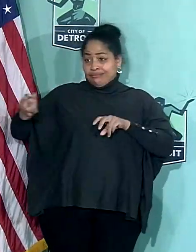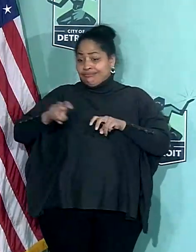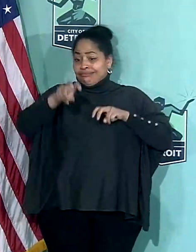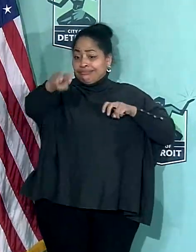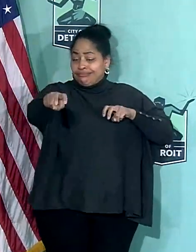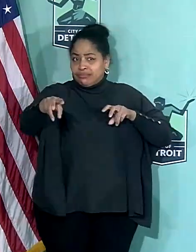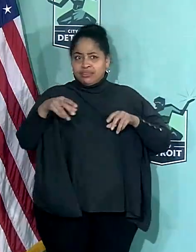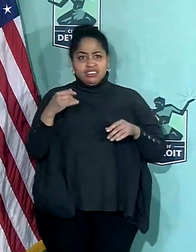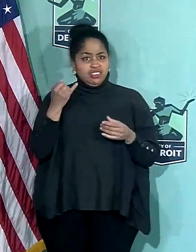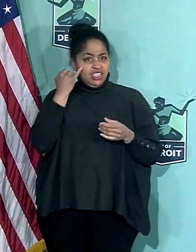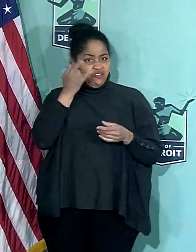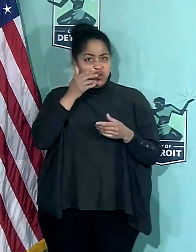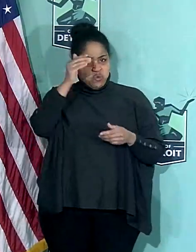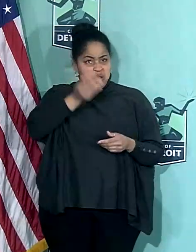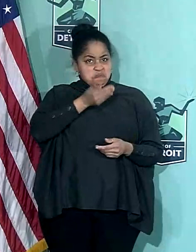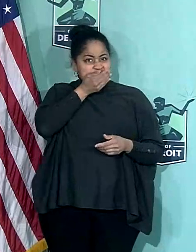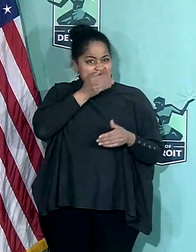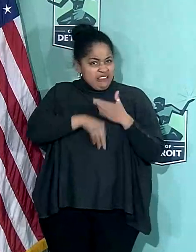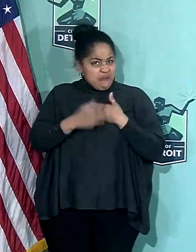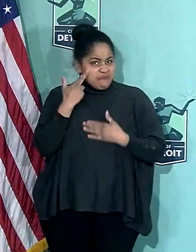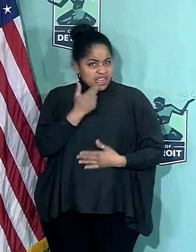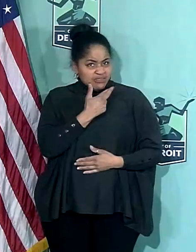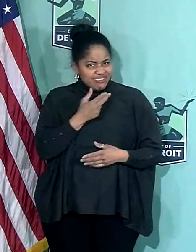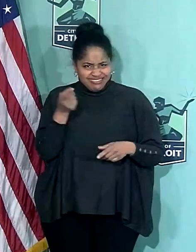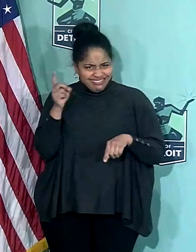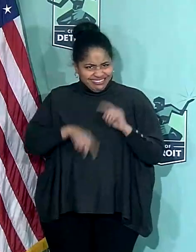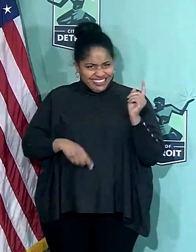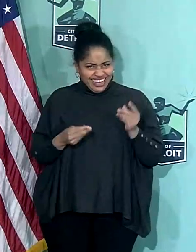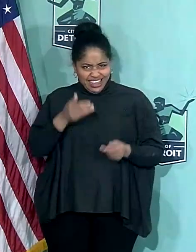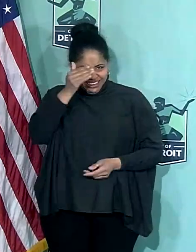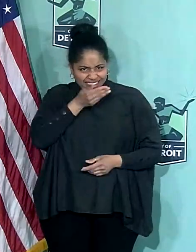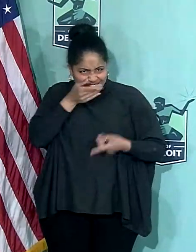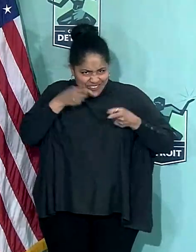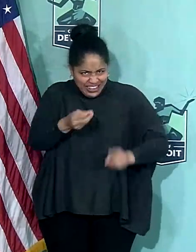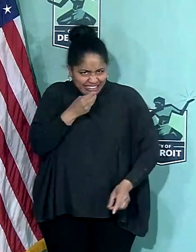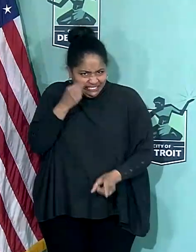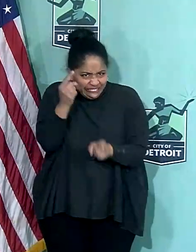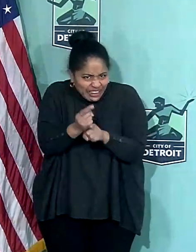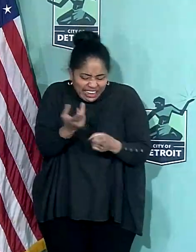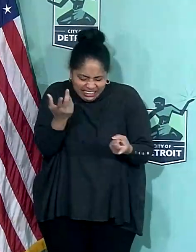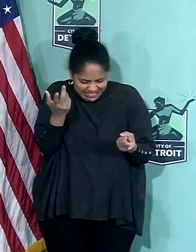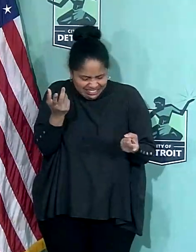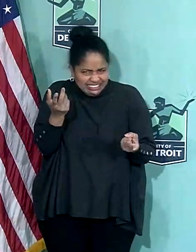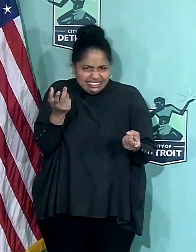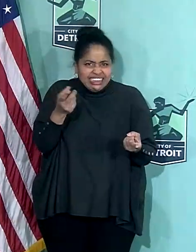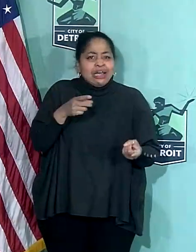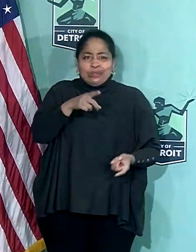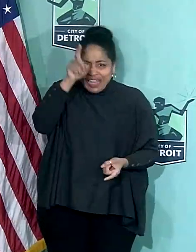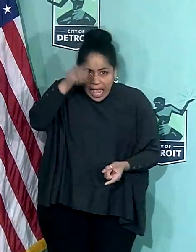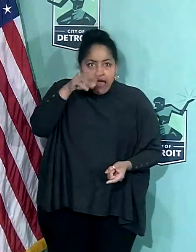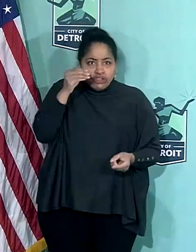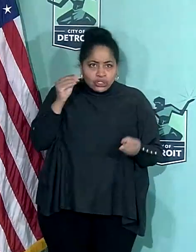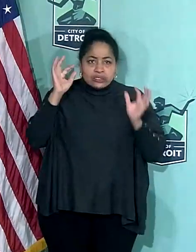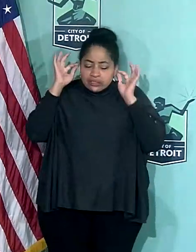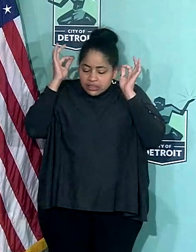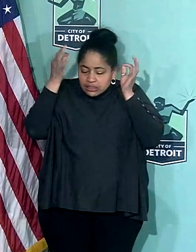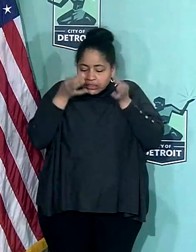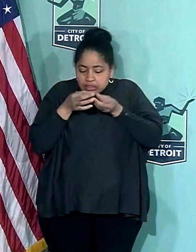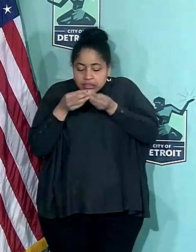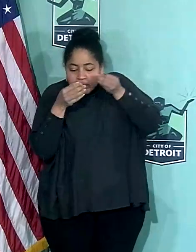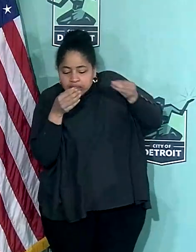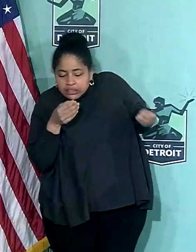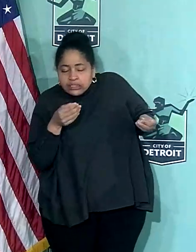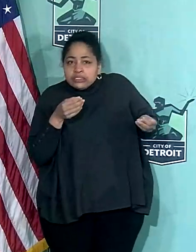a restaurant, even if you wear a mask into the restaurant, you can't have the mask on when you're eating. You're necessarily going to have to